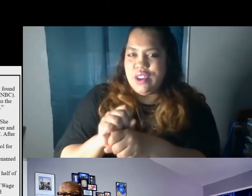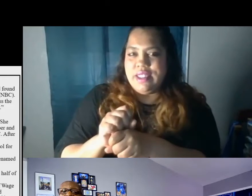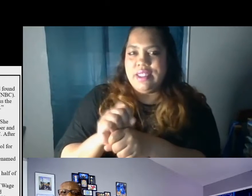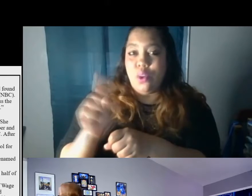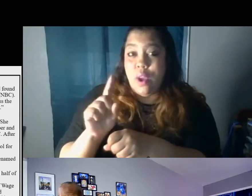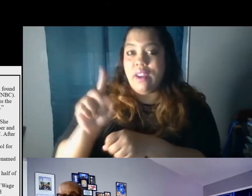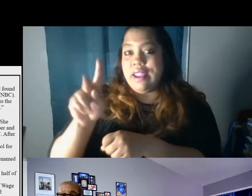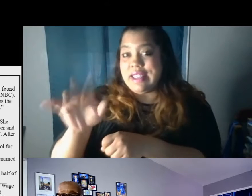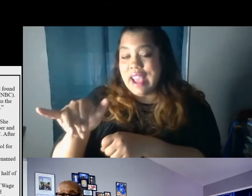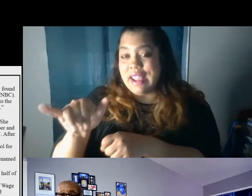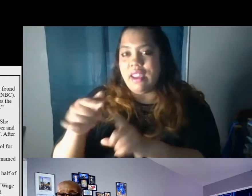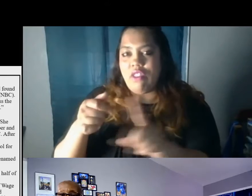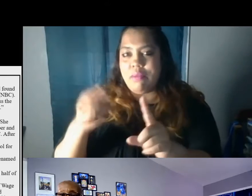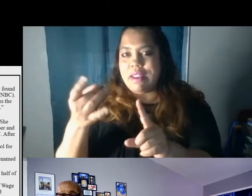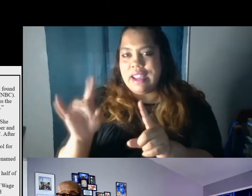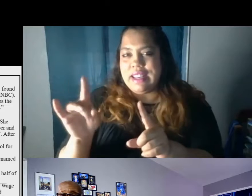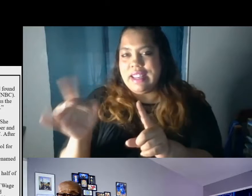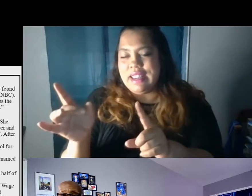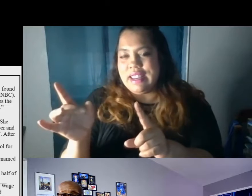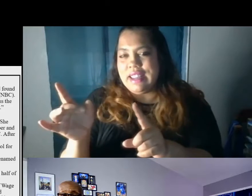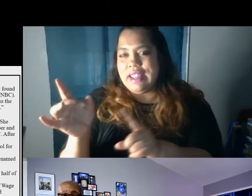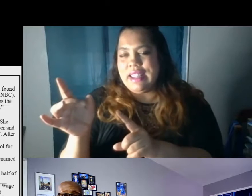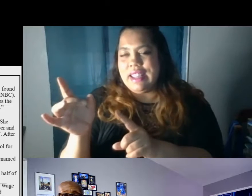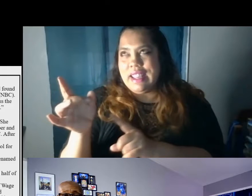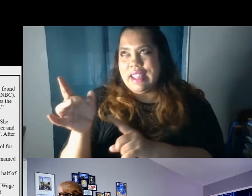Board of the NBC.